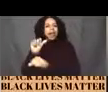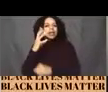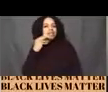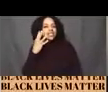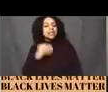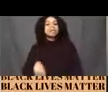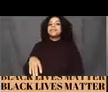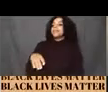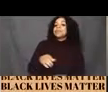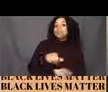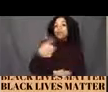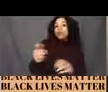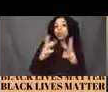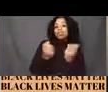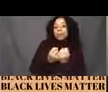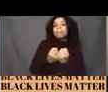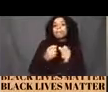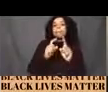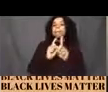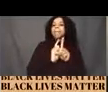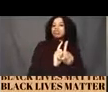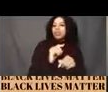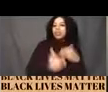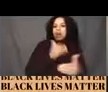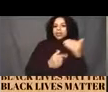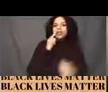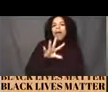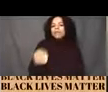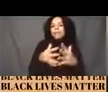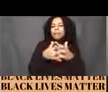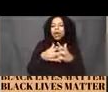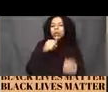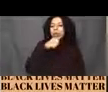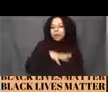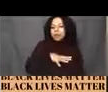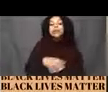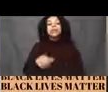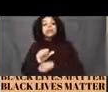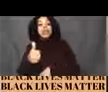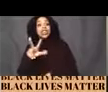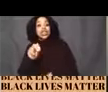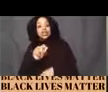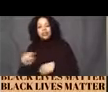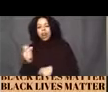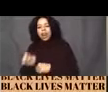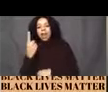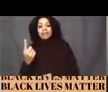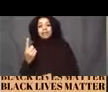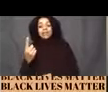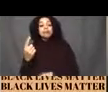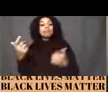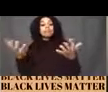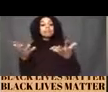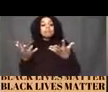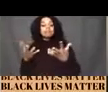Tamio McKee Bay, Mentorship Practice of African-American Women. The 10:30 to 11 workshops are Mary Jones, Oakland